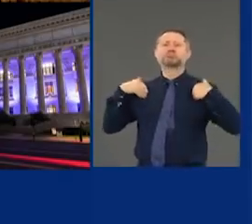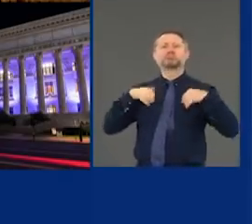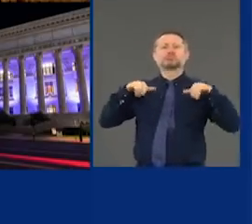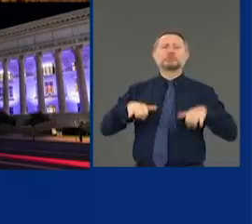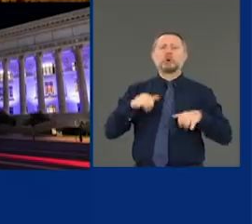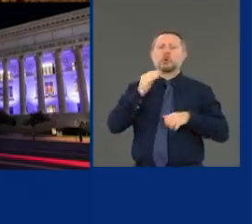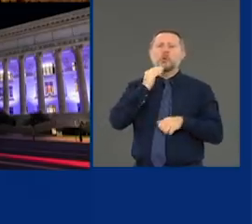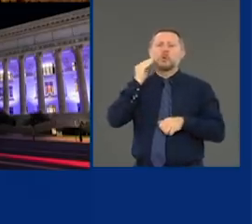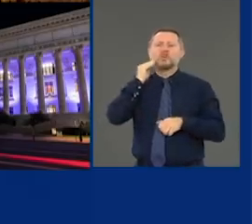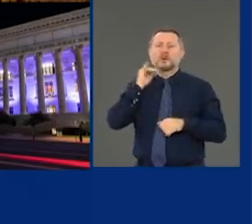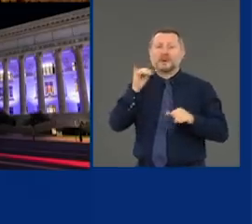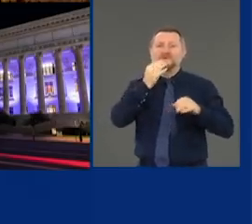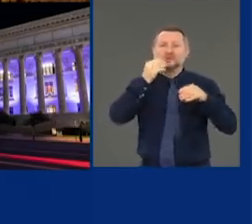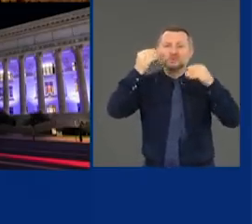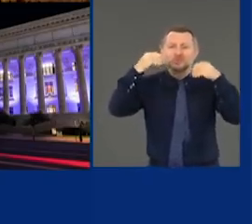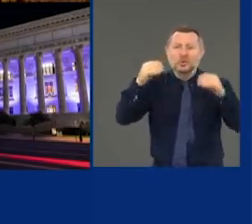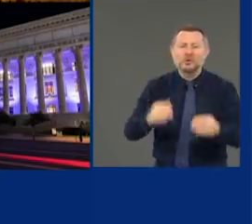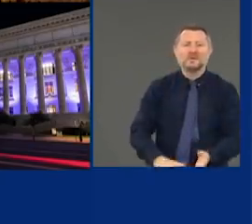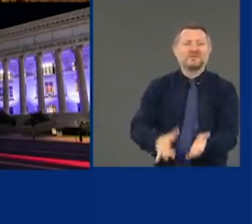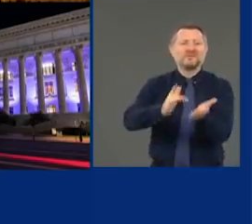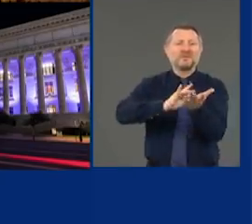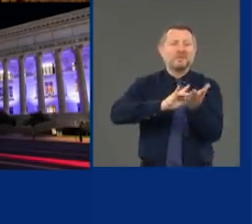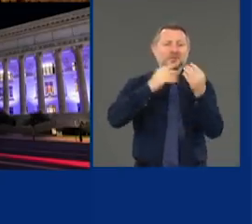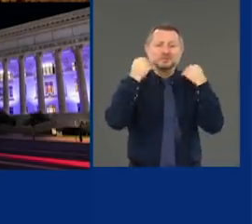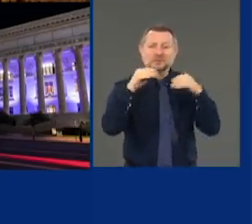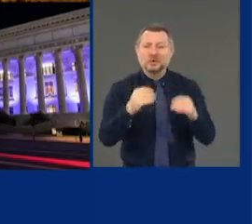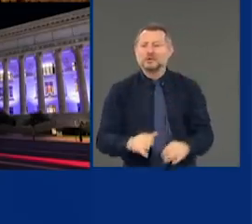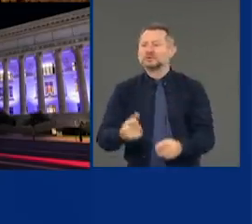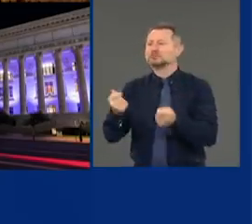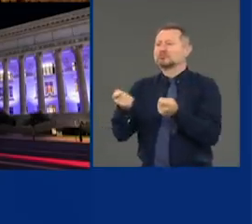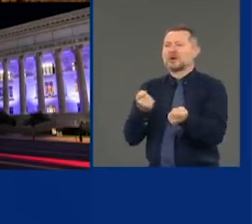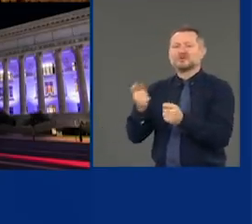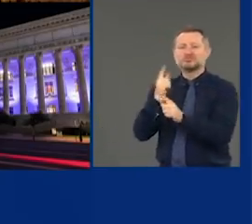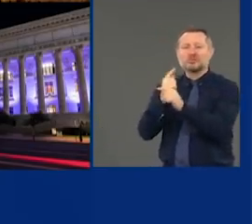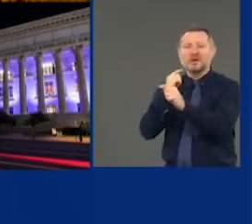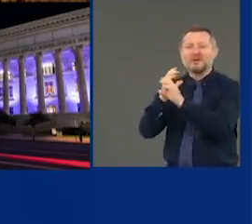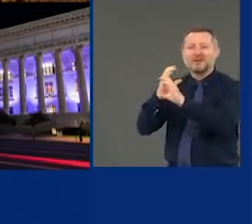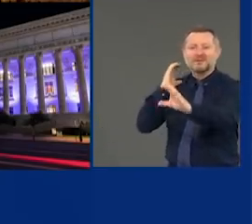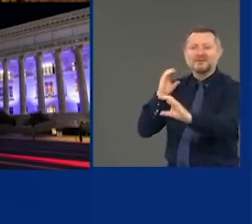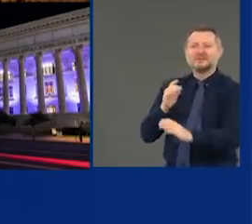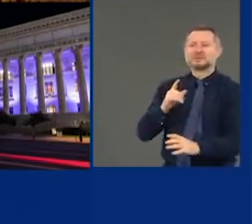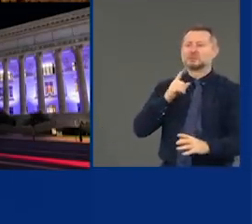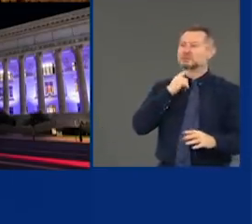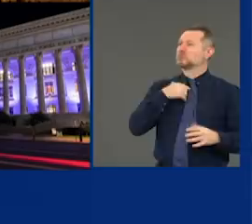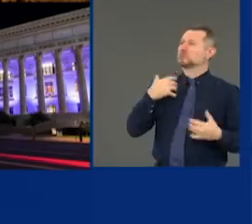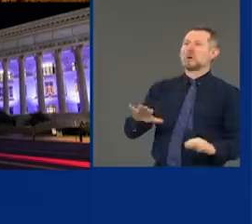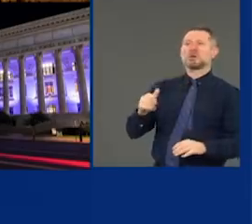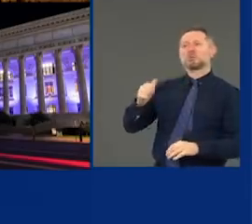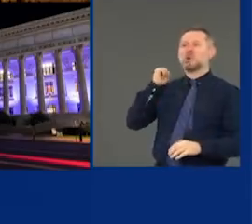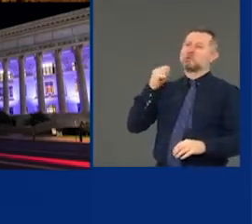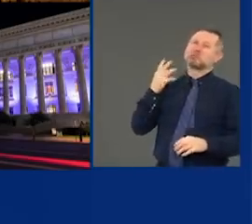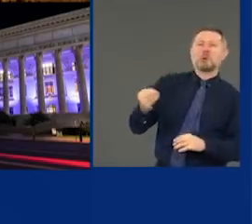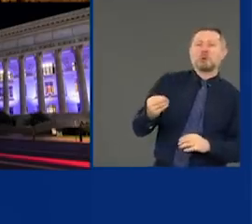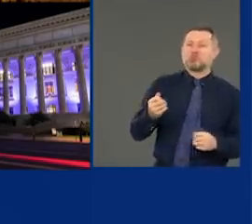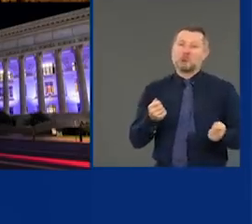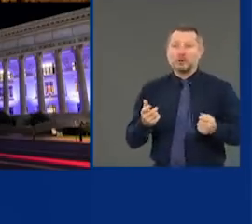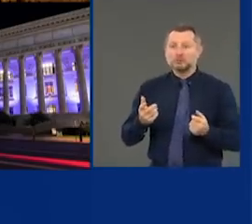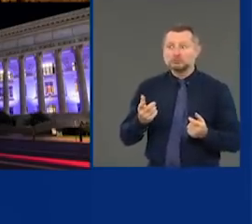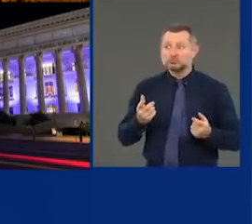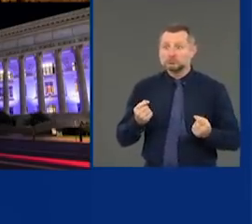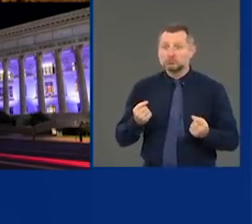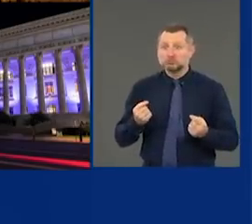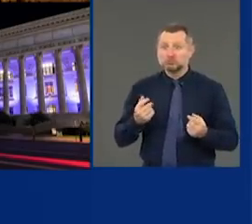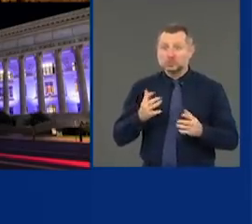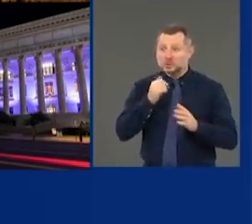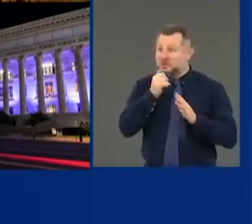the pharmacy. I'm not going to drive the truck to bring the groceries to the grocery store. I'm not going to drive the train. I'm going